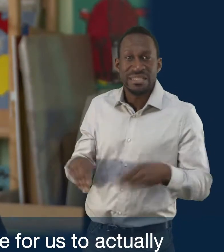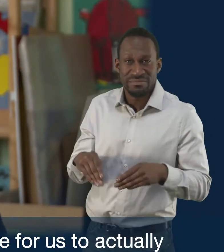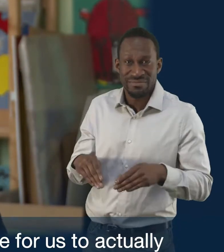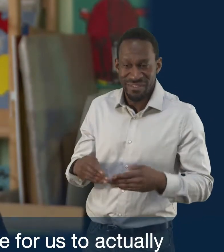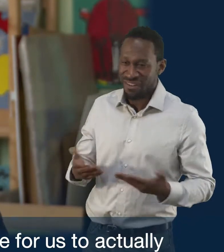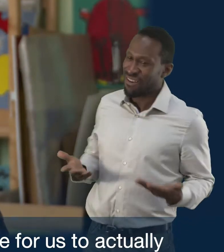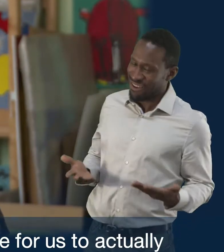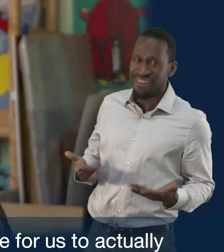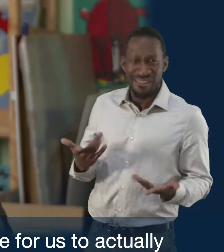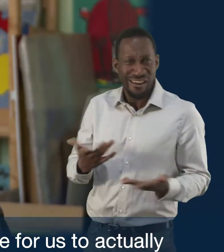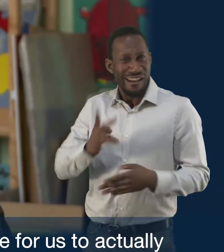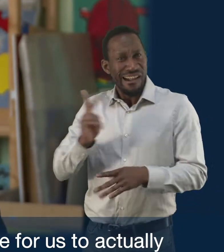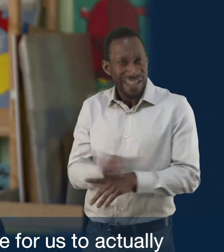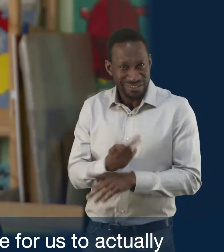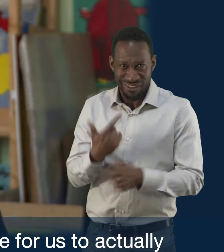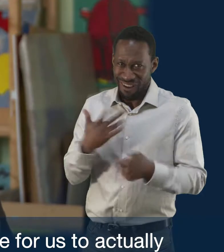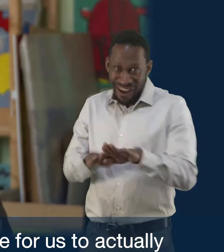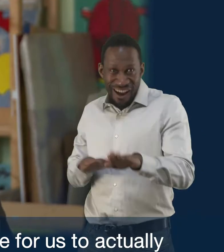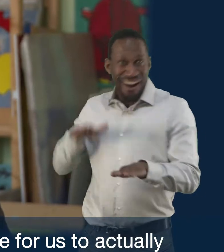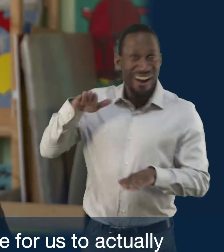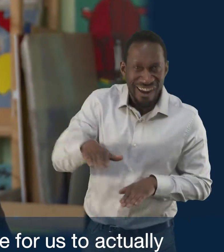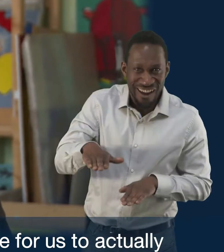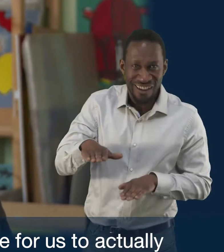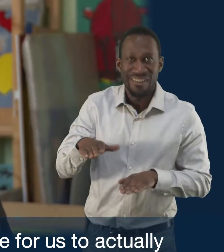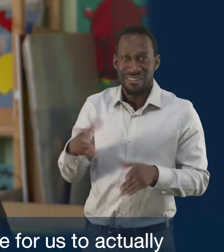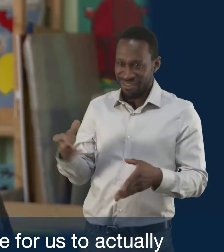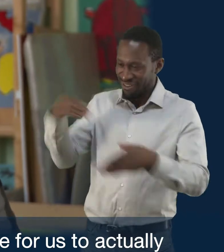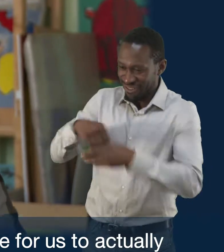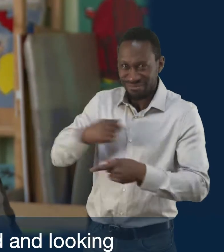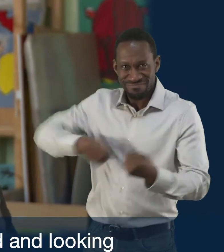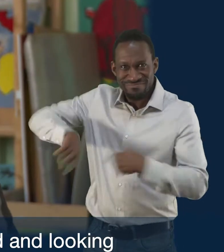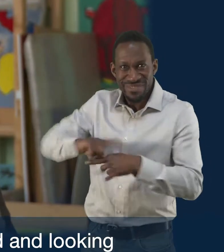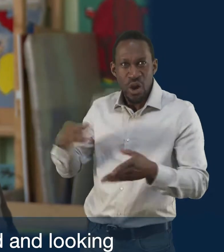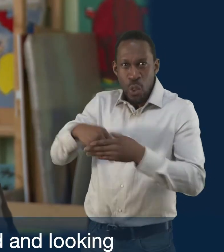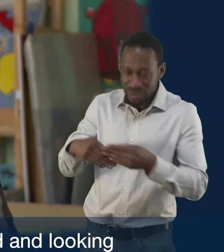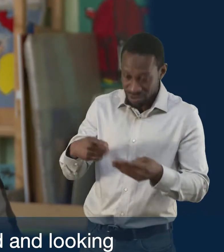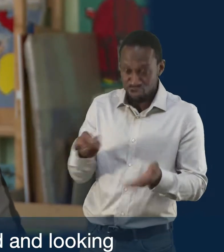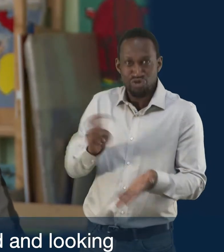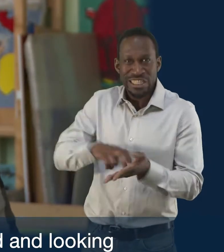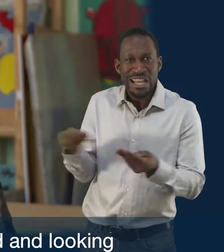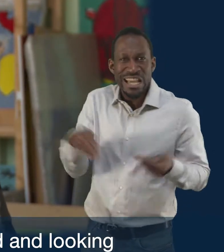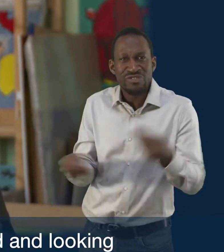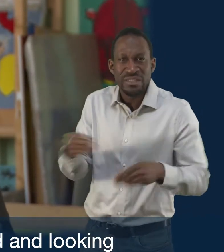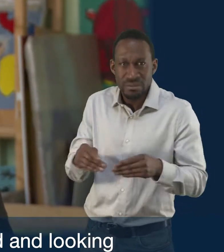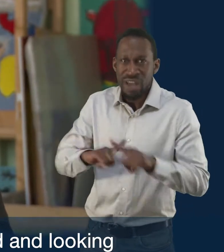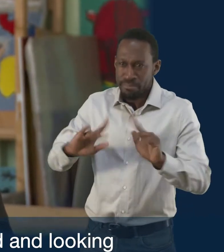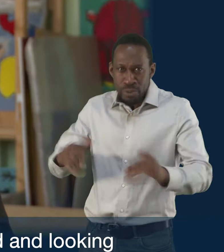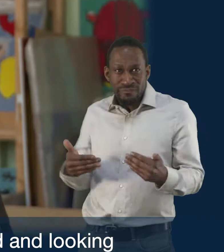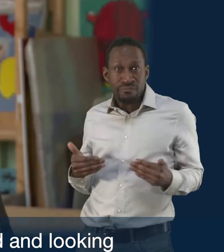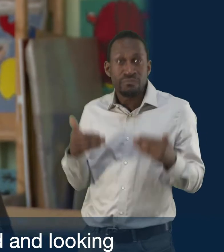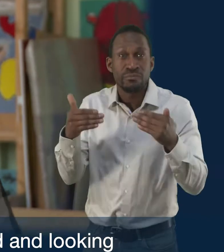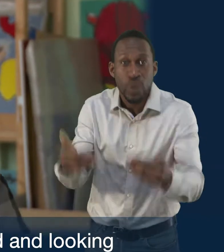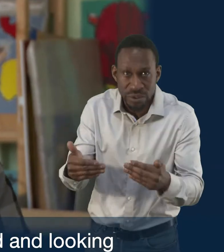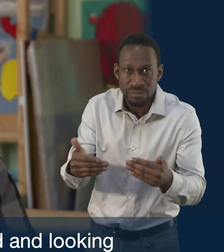was a milestone for us to actually constitute ourselves as a registered charity and start moving forward and looking for funding